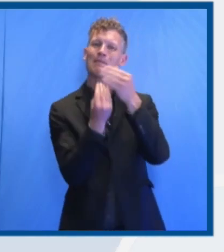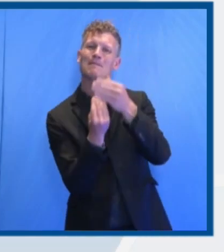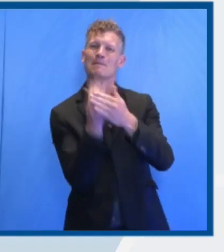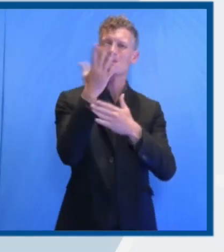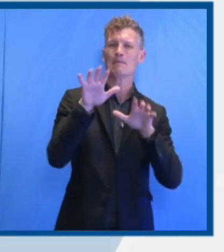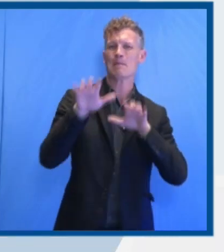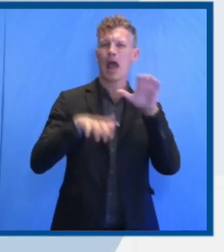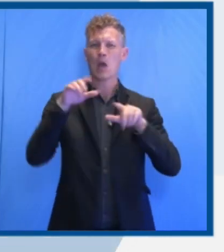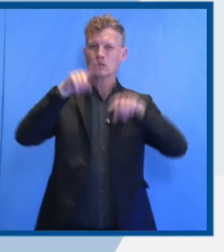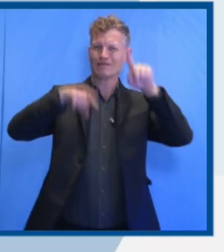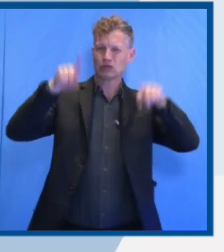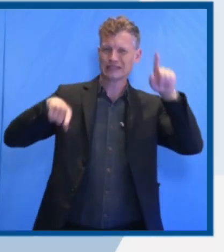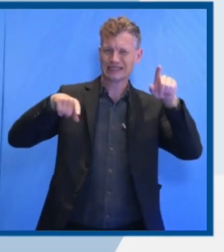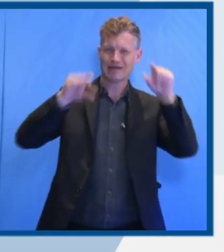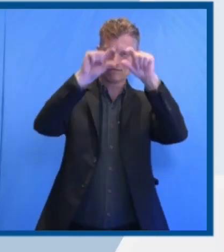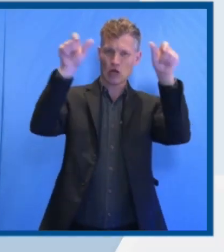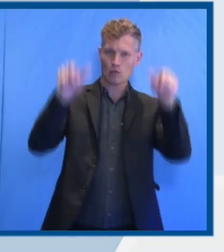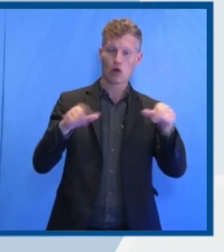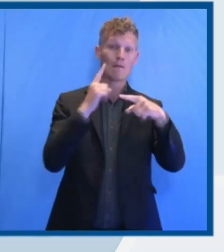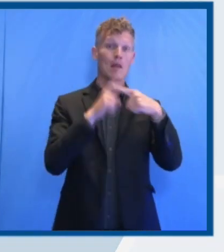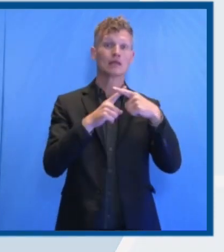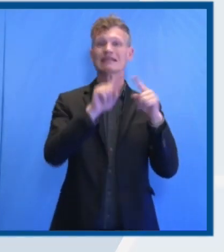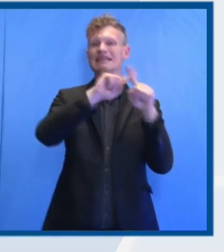Rio conventions. Thanks.